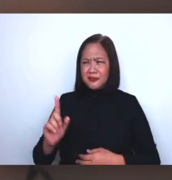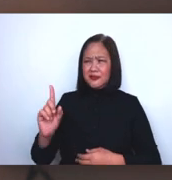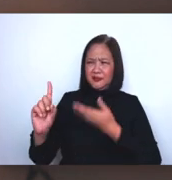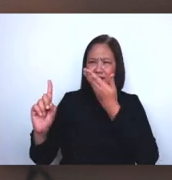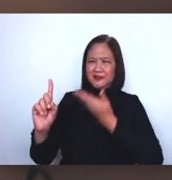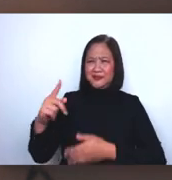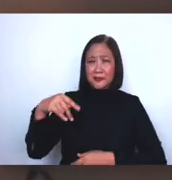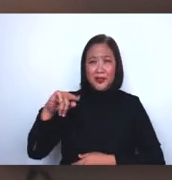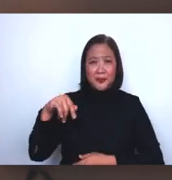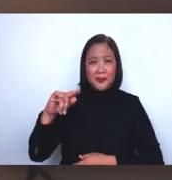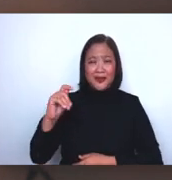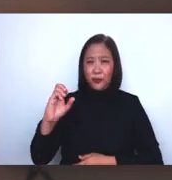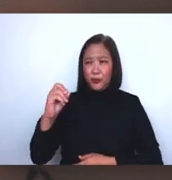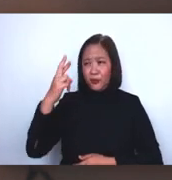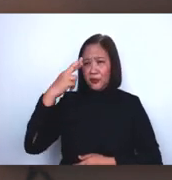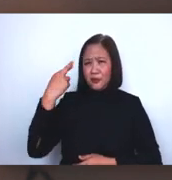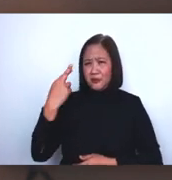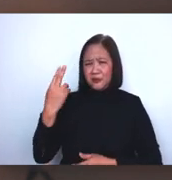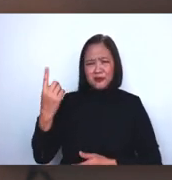Pepito?